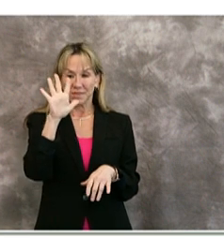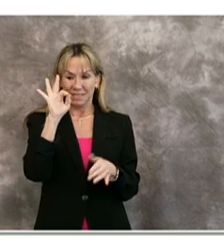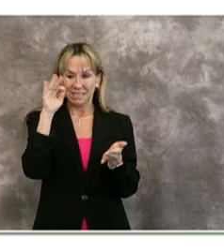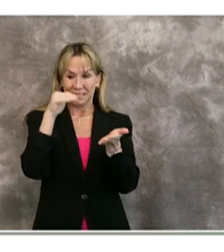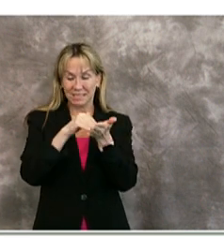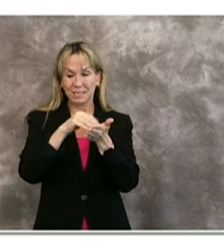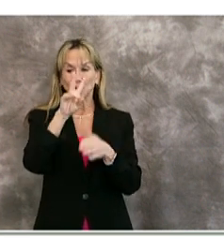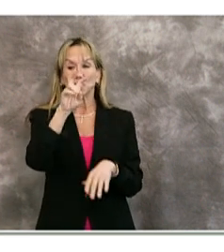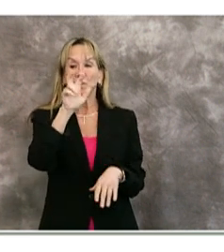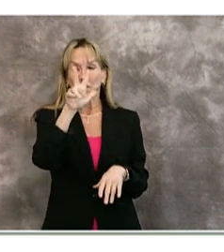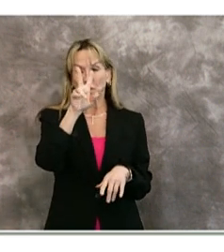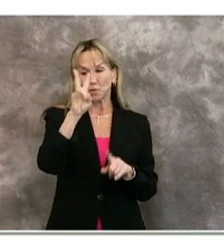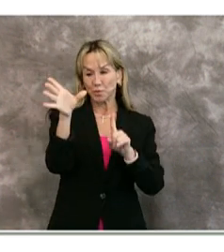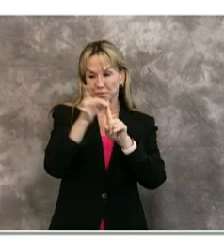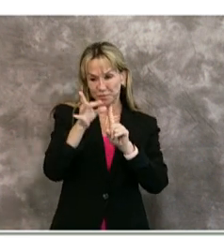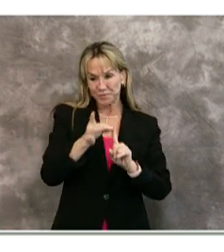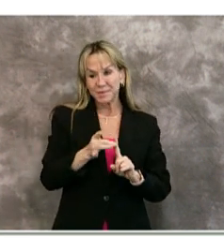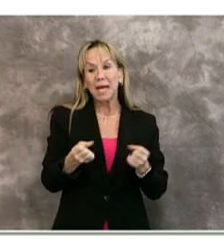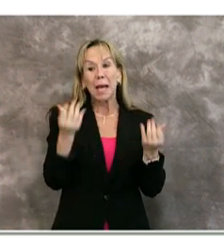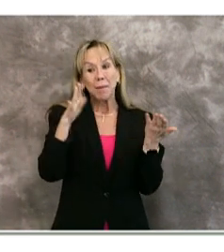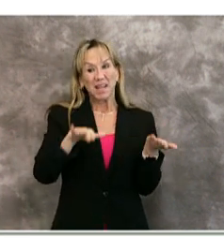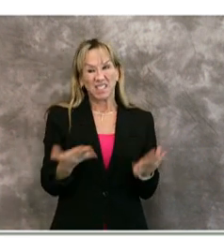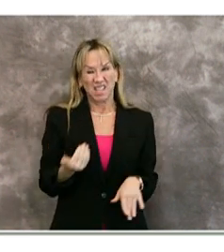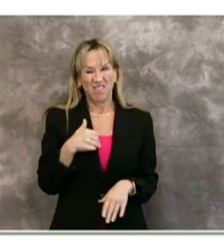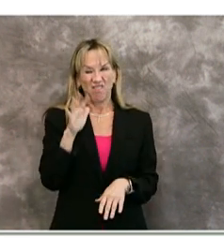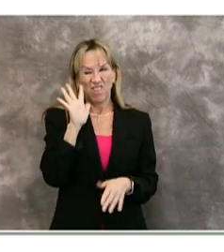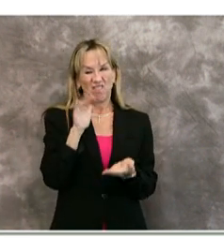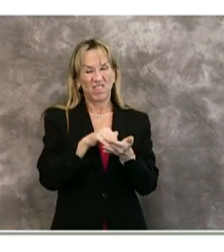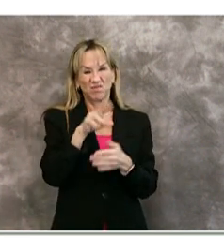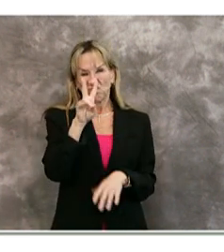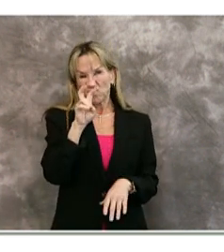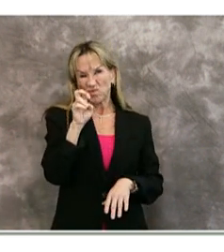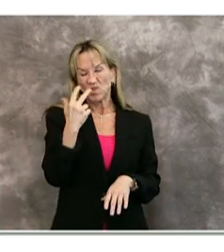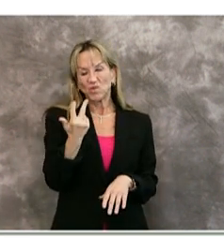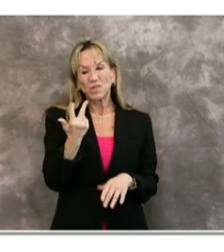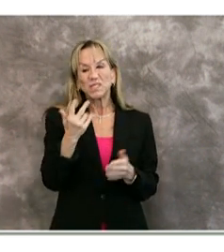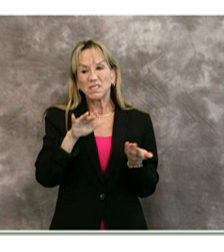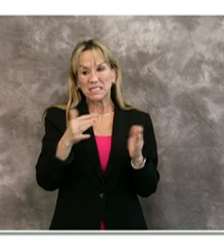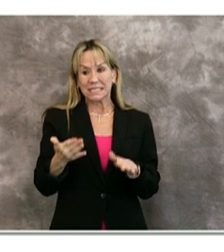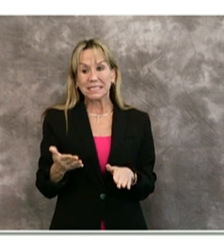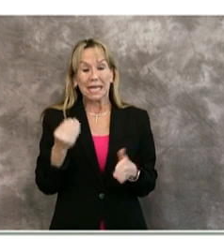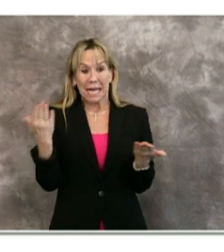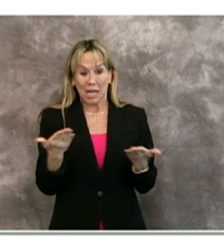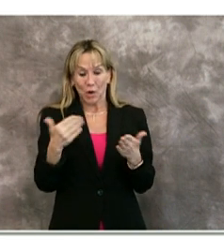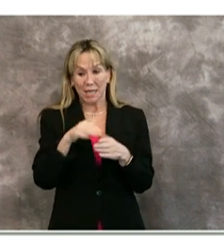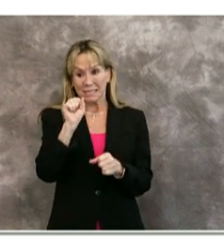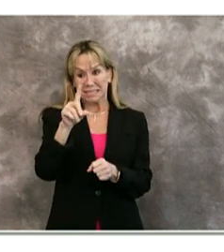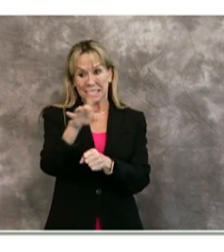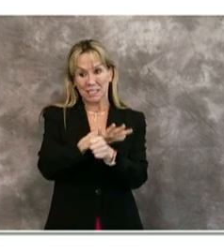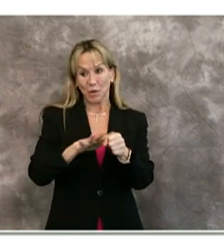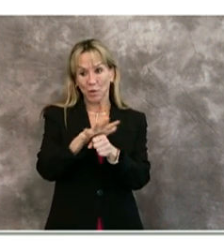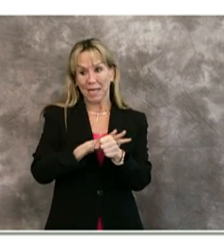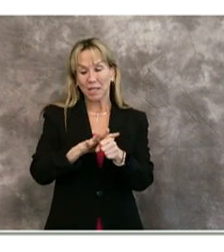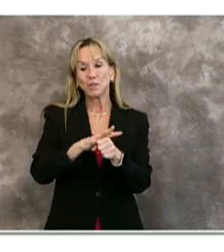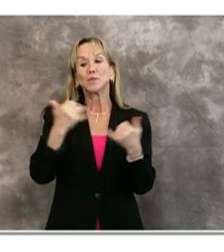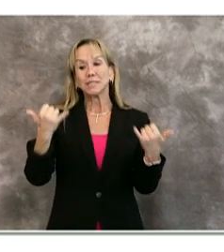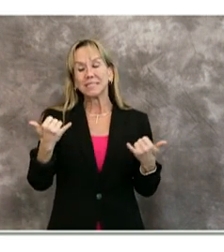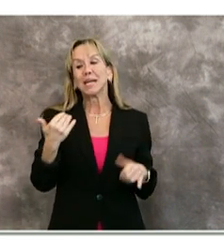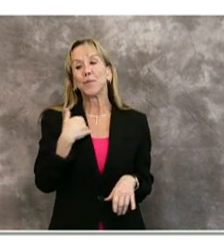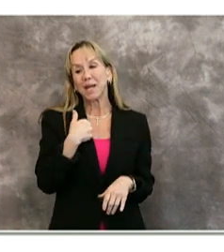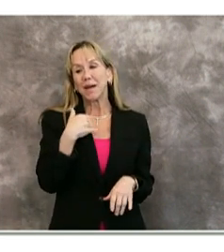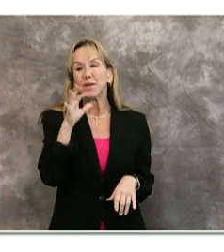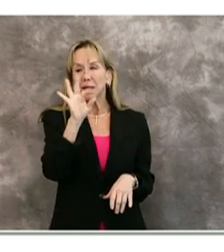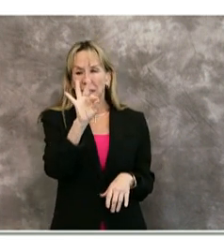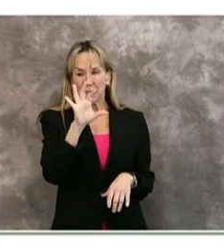9,854 cases, which is 124 more cases than reported yesterday, and includes